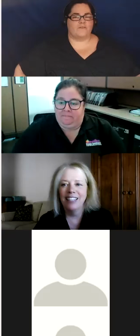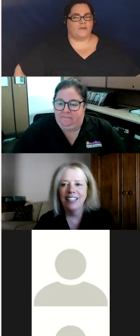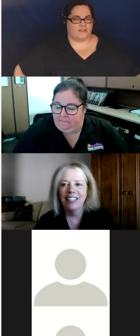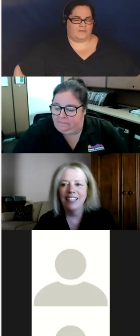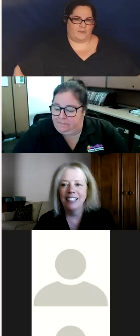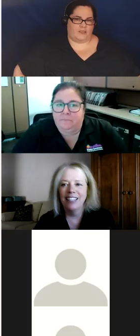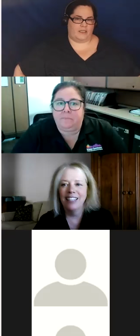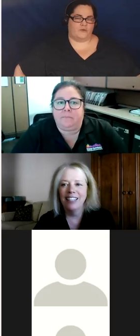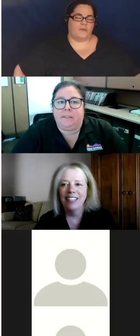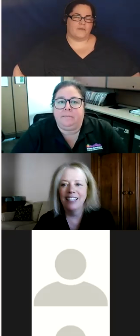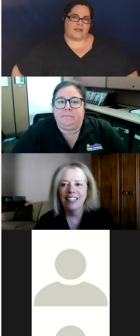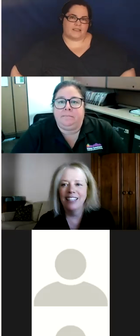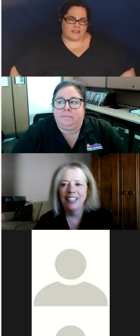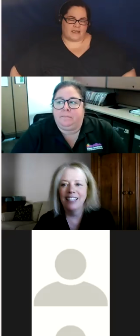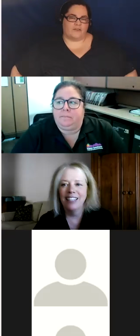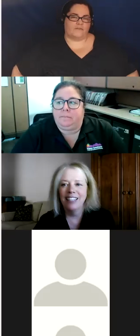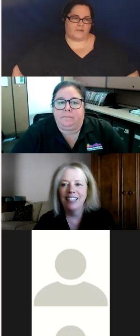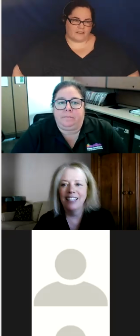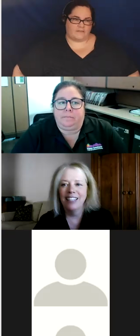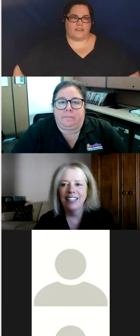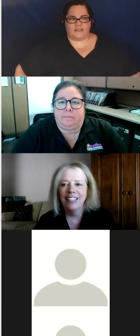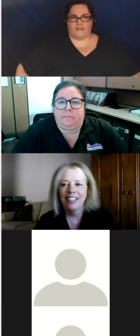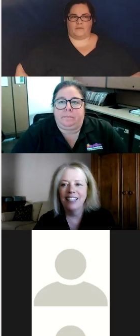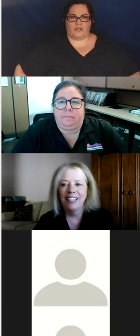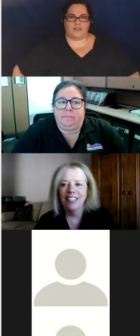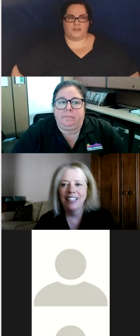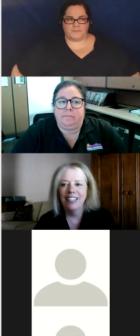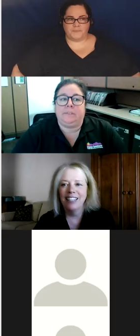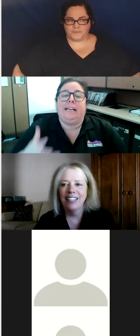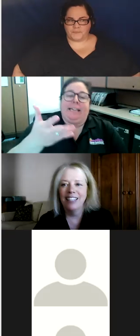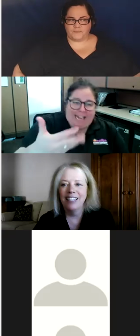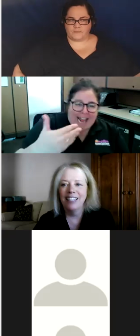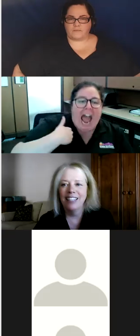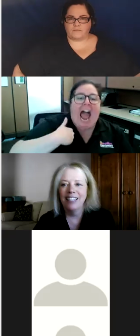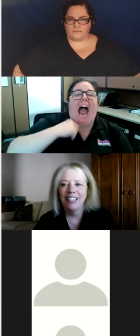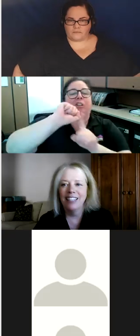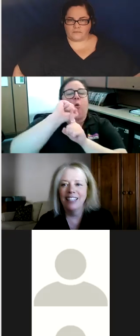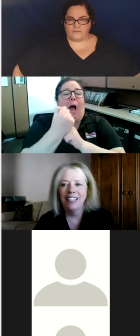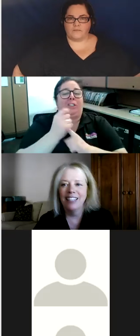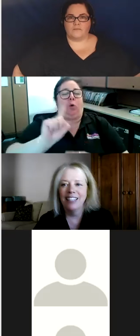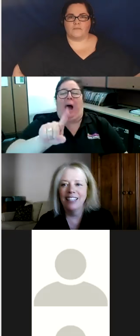that it's effective communication. Remember, that is the standard, effectiveness in communication.